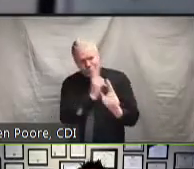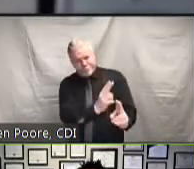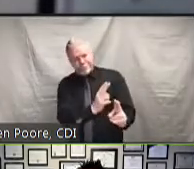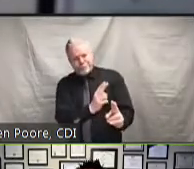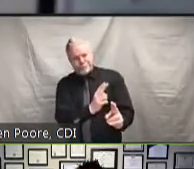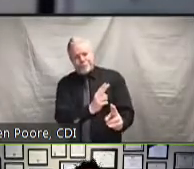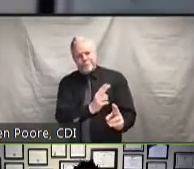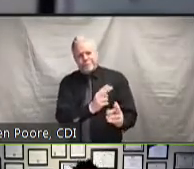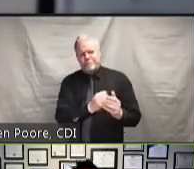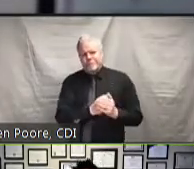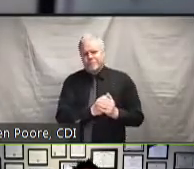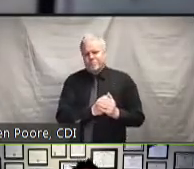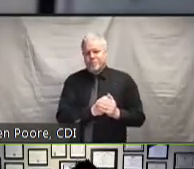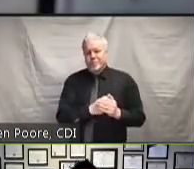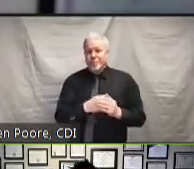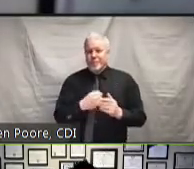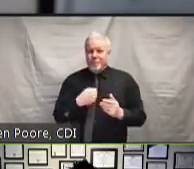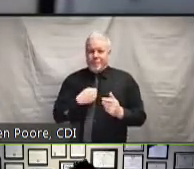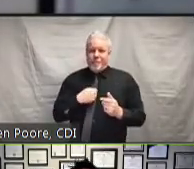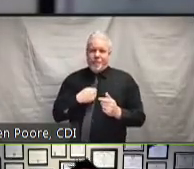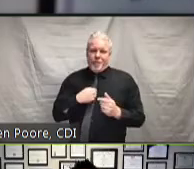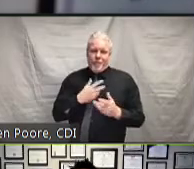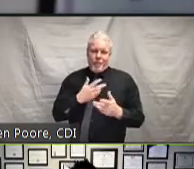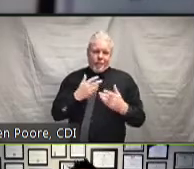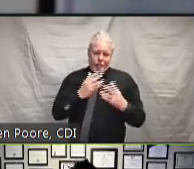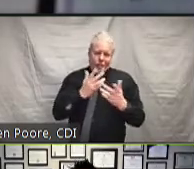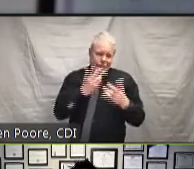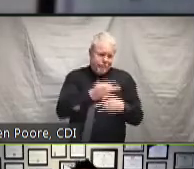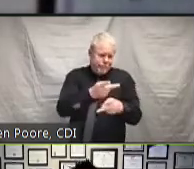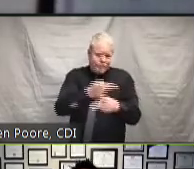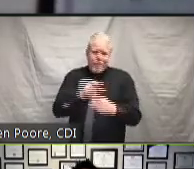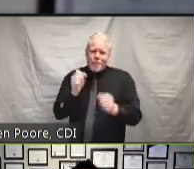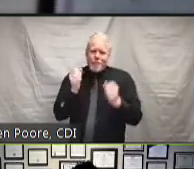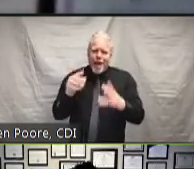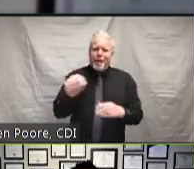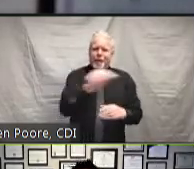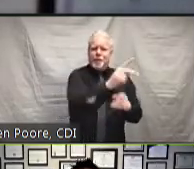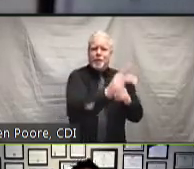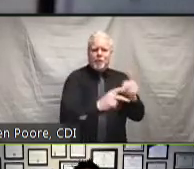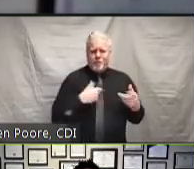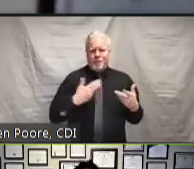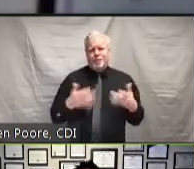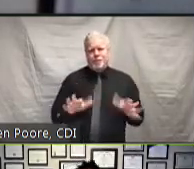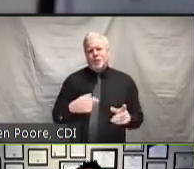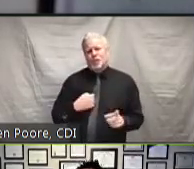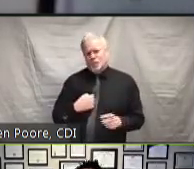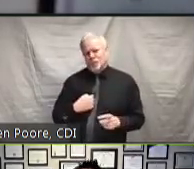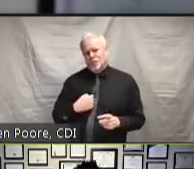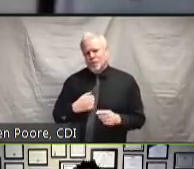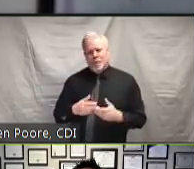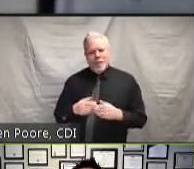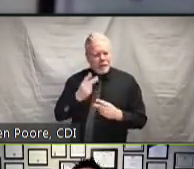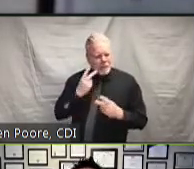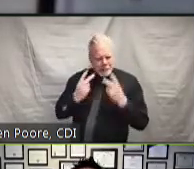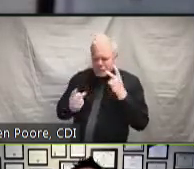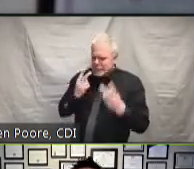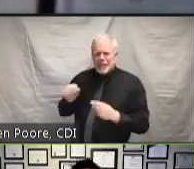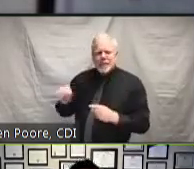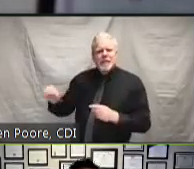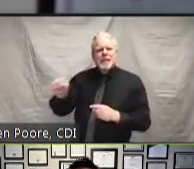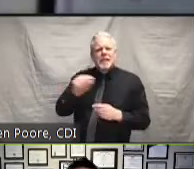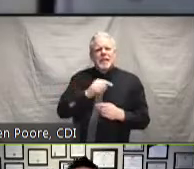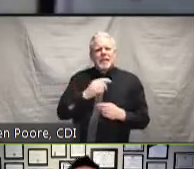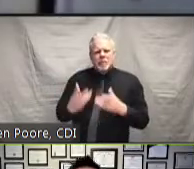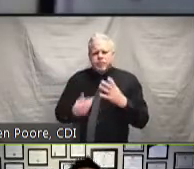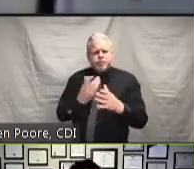office, and I can attest to the very, very real difficulty that people have experienced as a result of COVID-19 infection, all